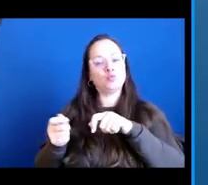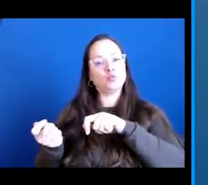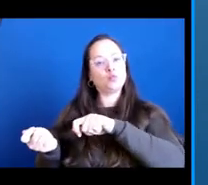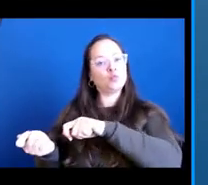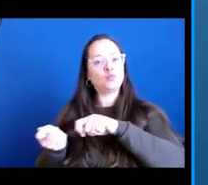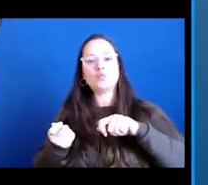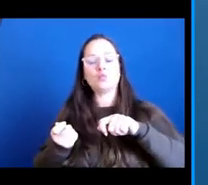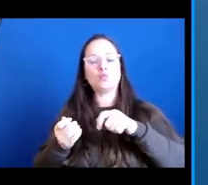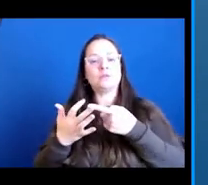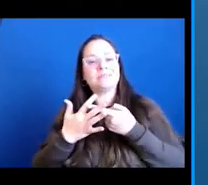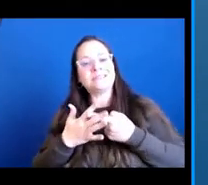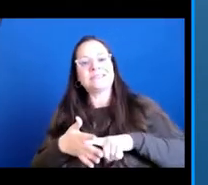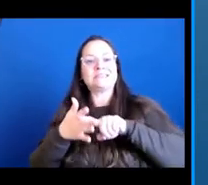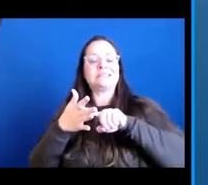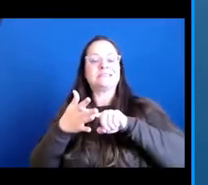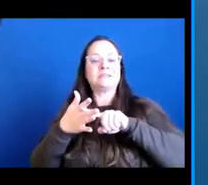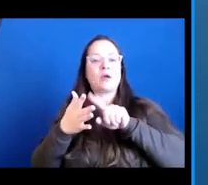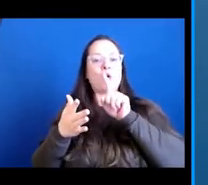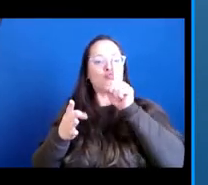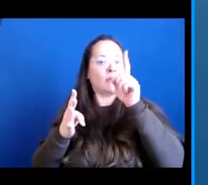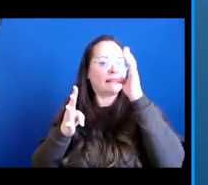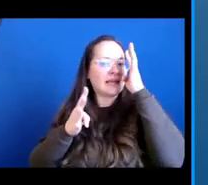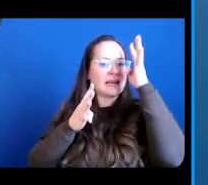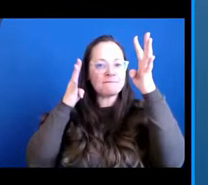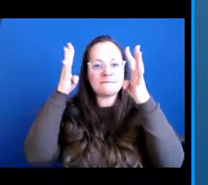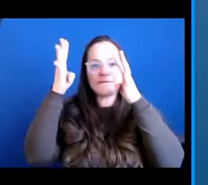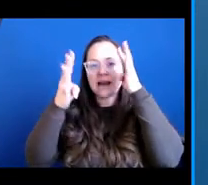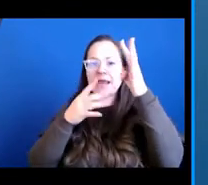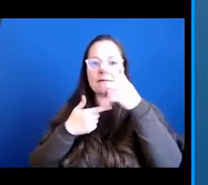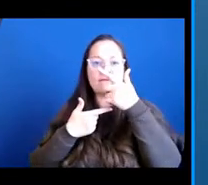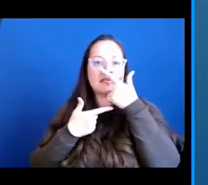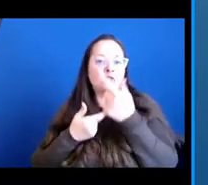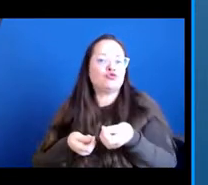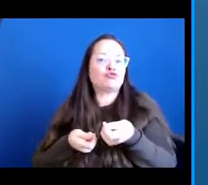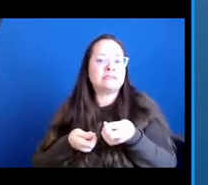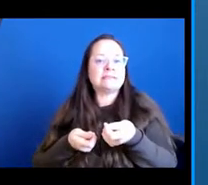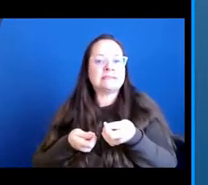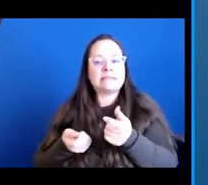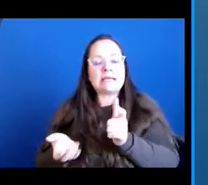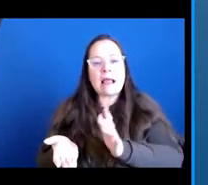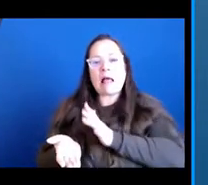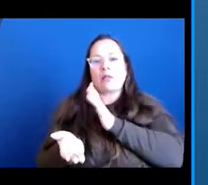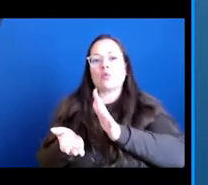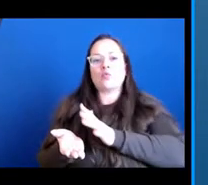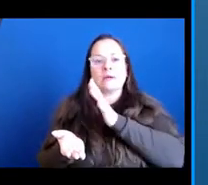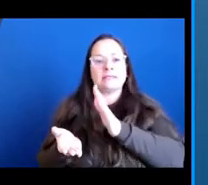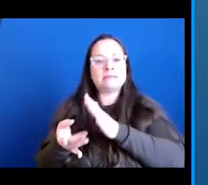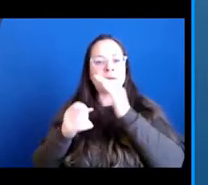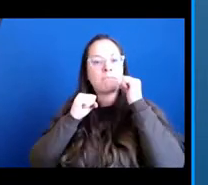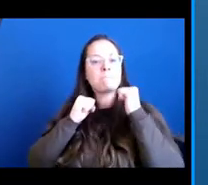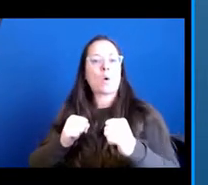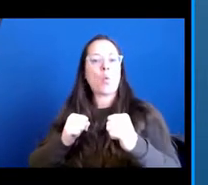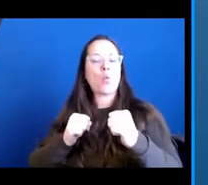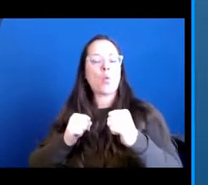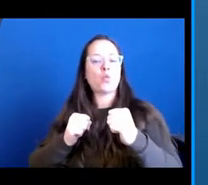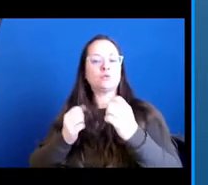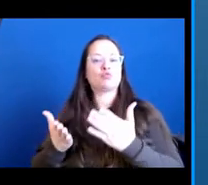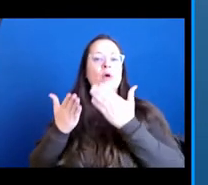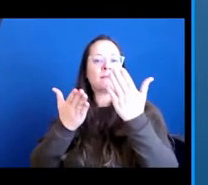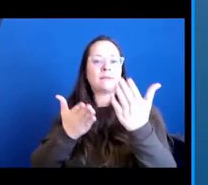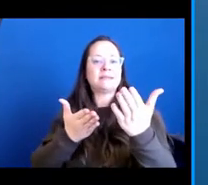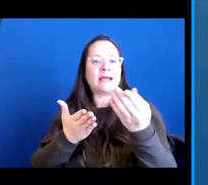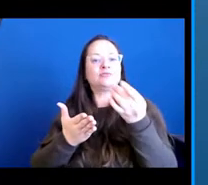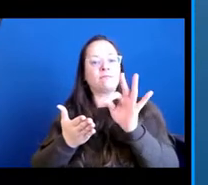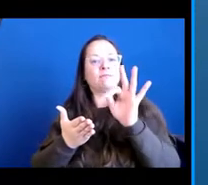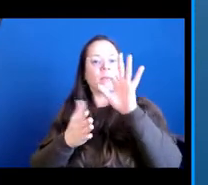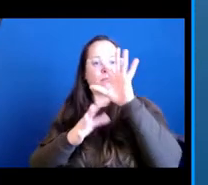Innovative interesting eloquent bold recommendation by the president of the United States